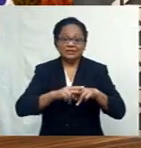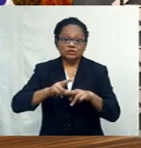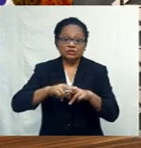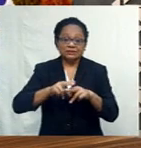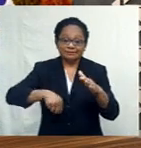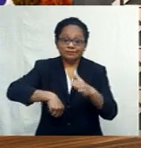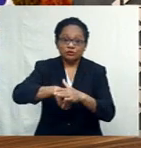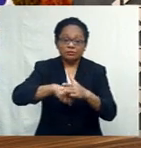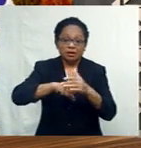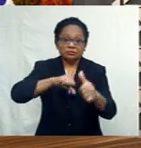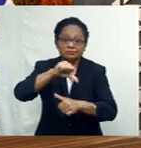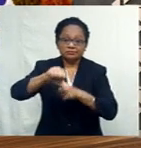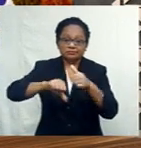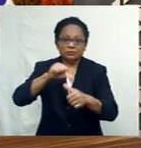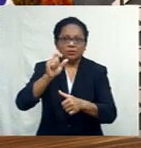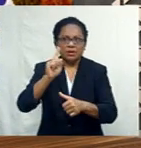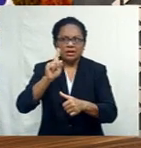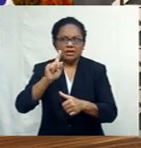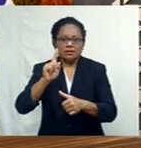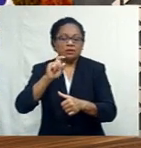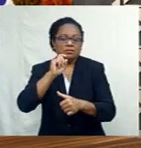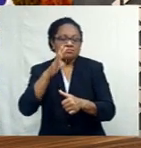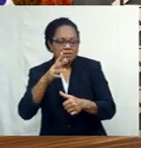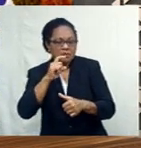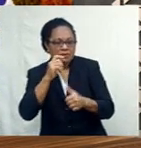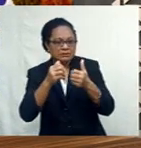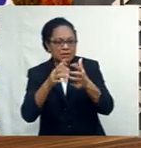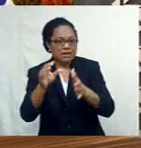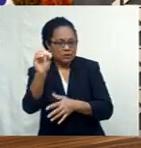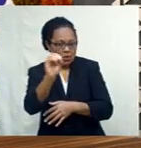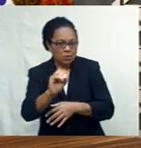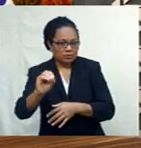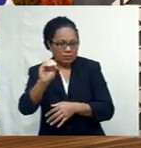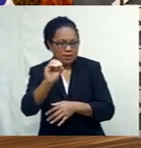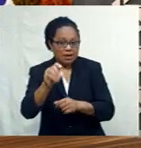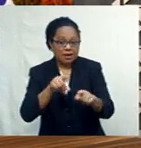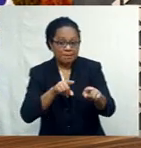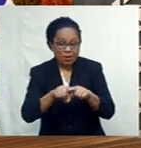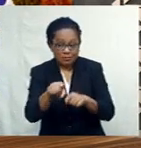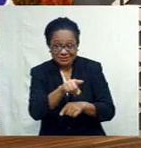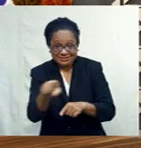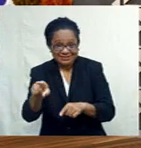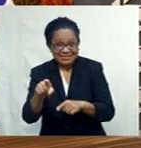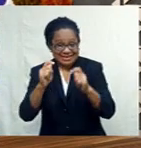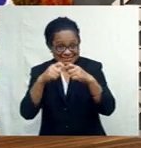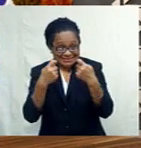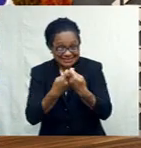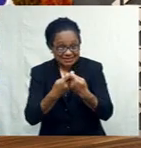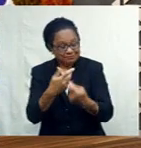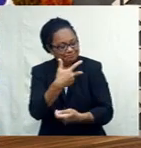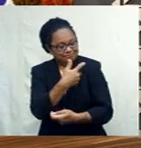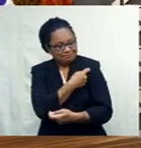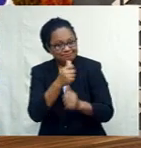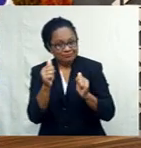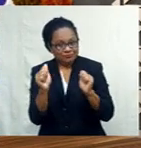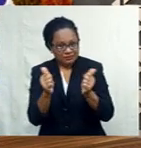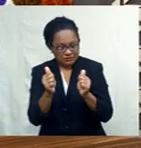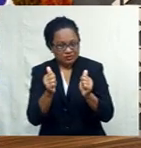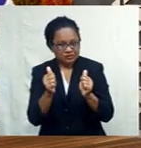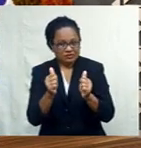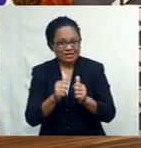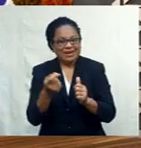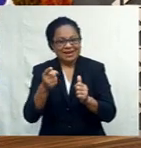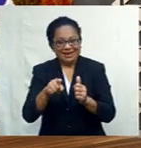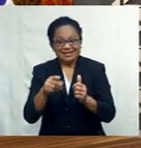Association is anticipating an October start date if the majority of its players are vaccinated and clearances given by the Ministry of